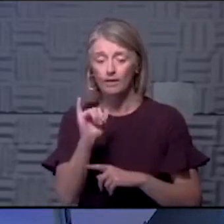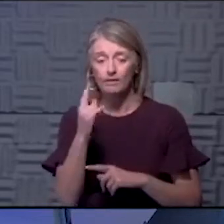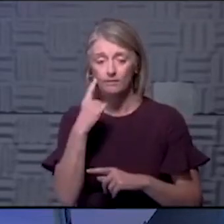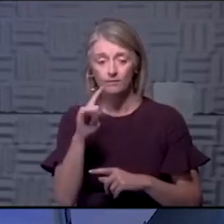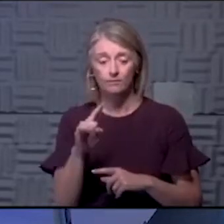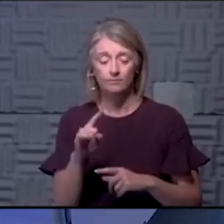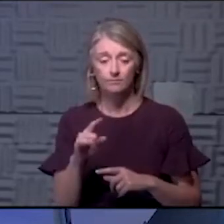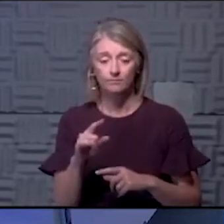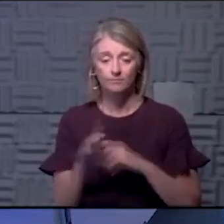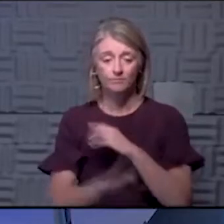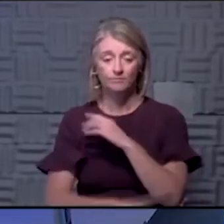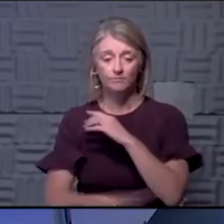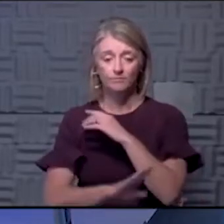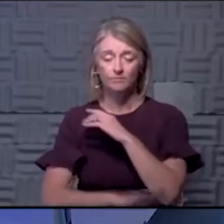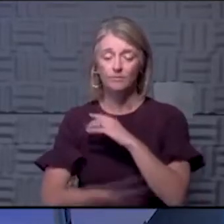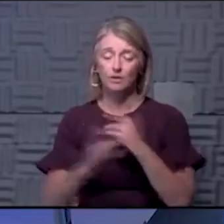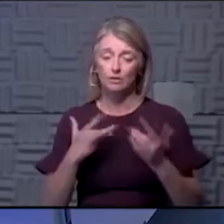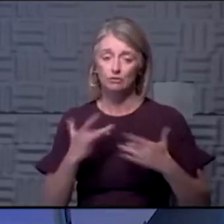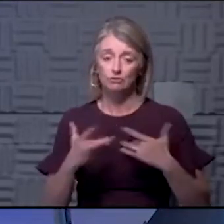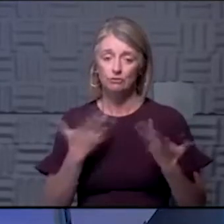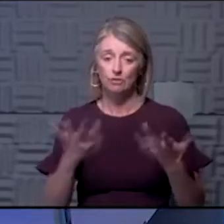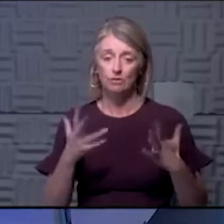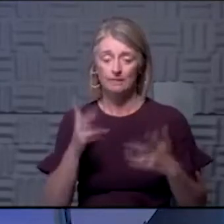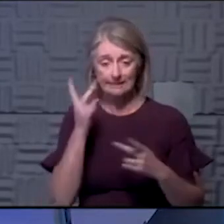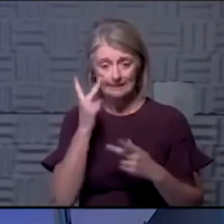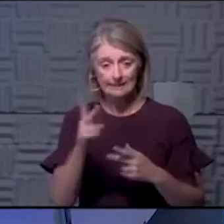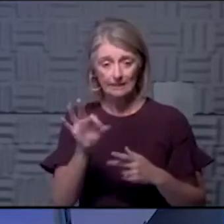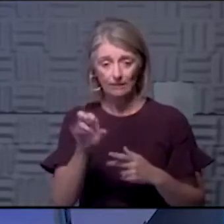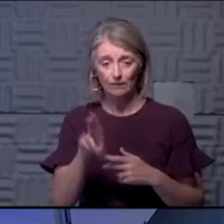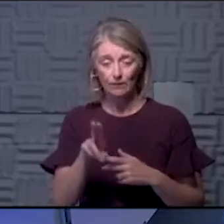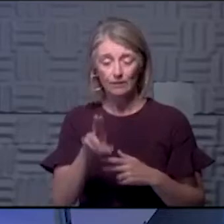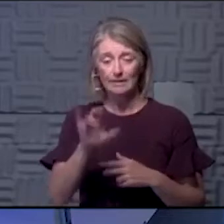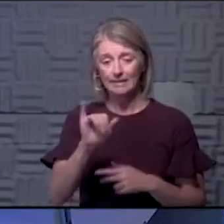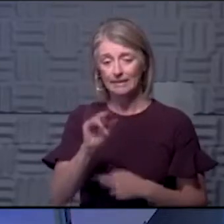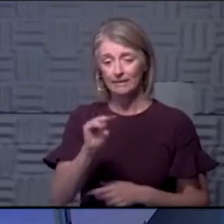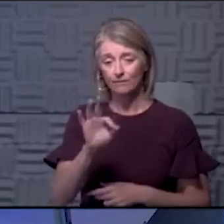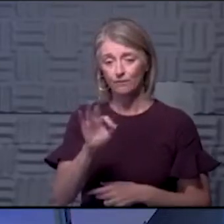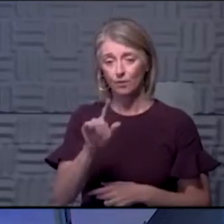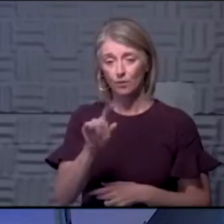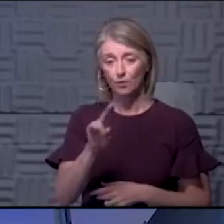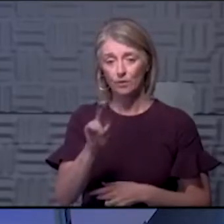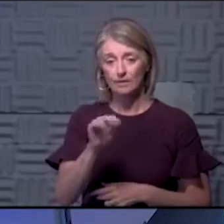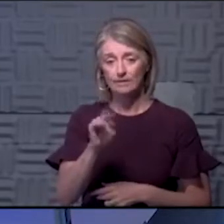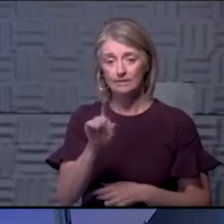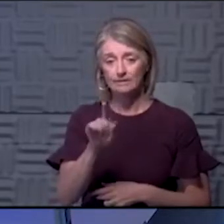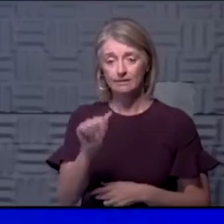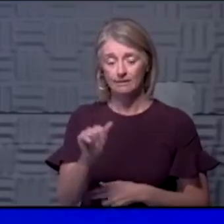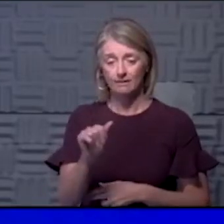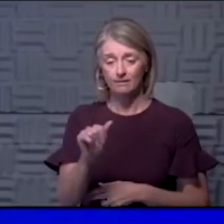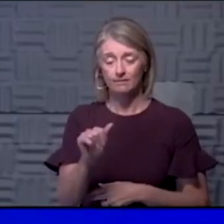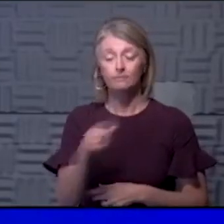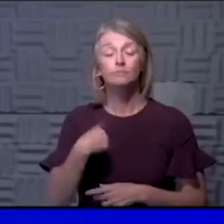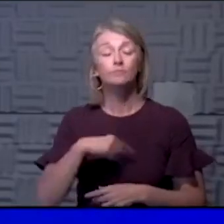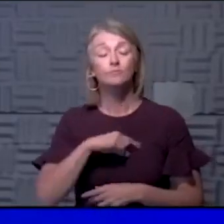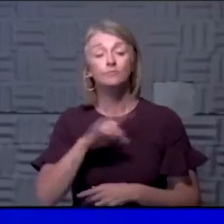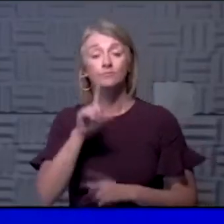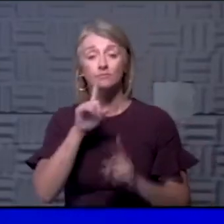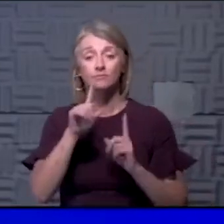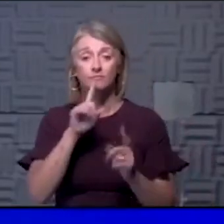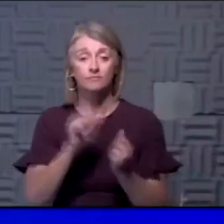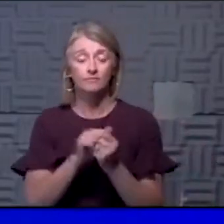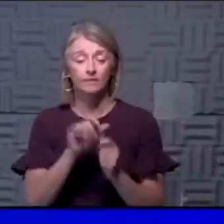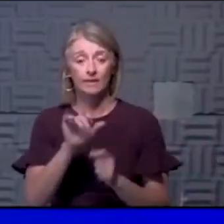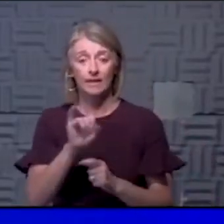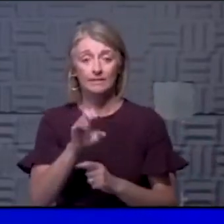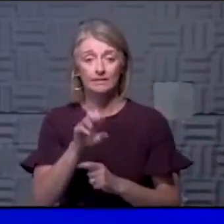go into the fall. I have a lot of concern about that on campus. We always see a lot of influenza on campus. Yeah, that's a great question. We did talk about this today with our